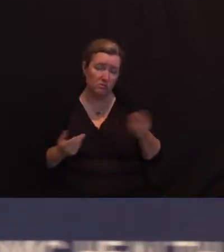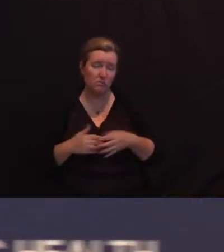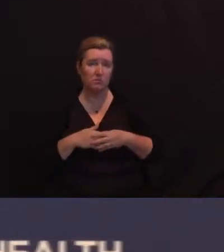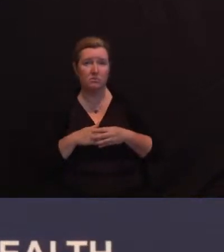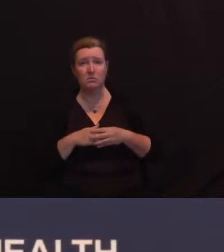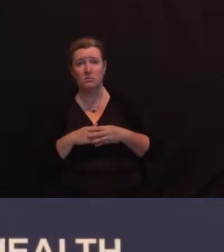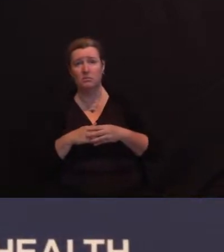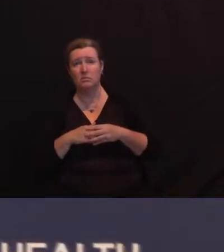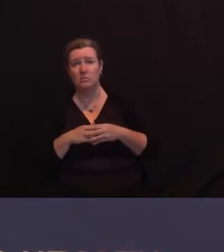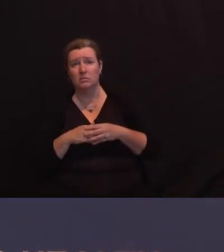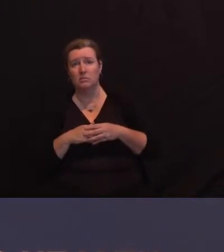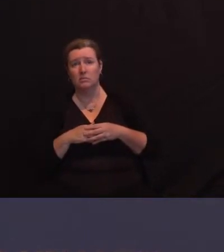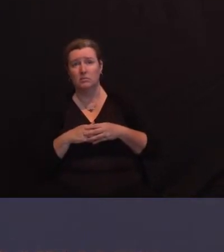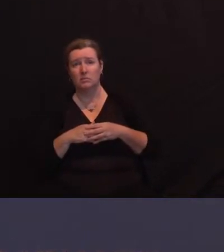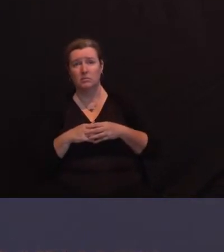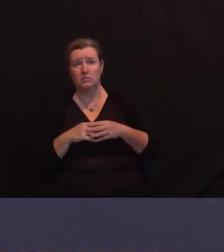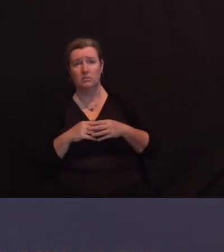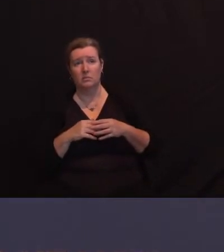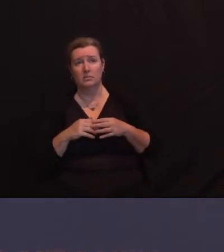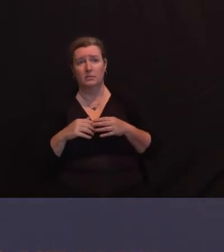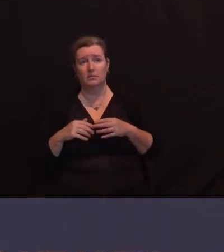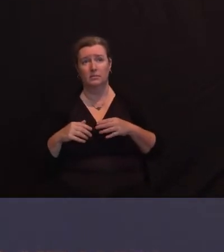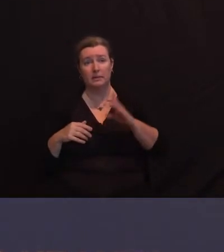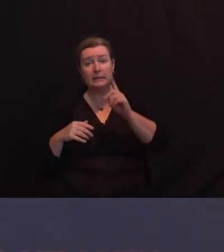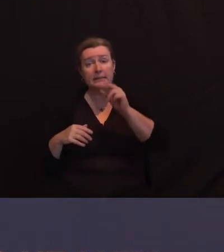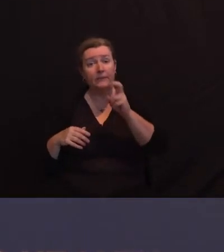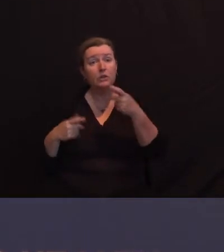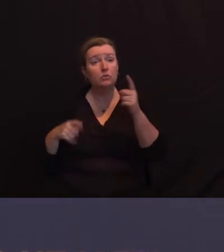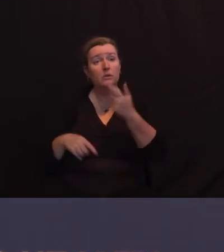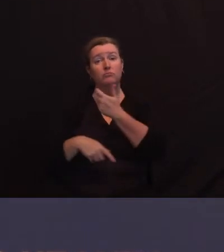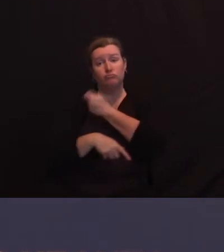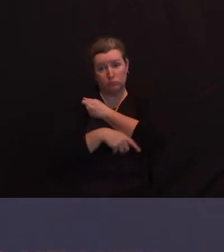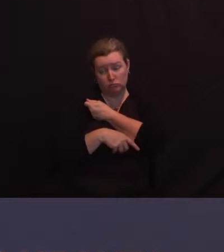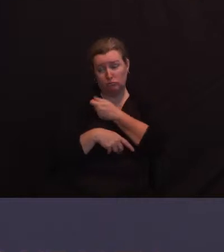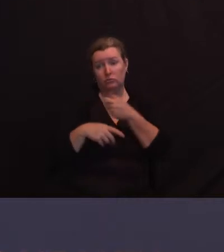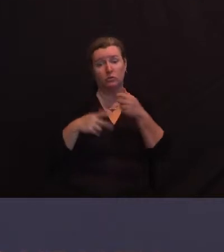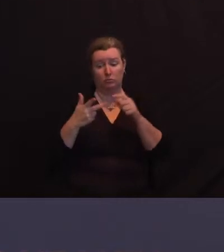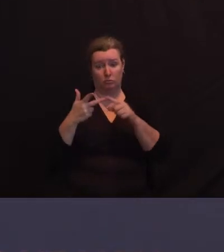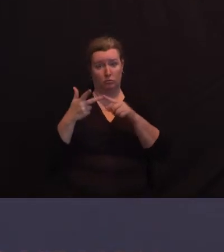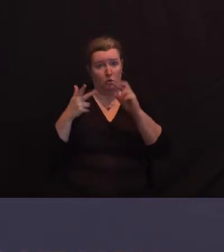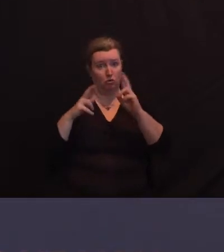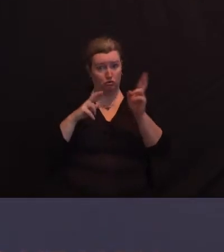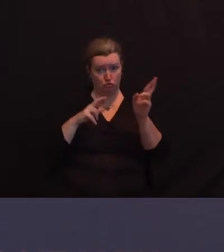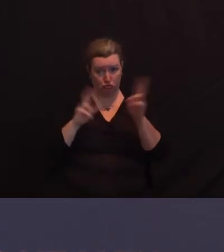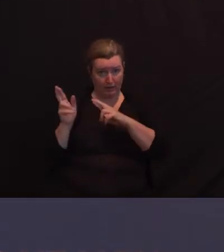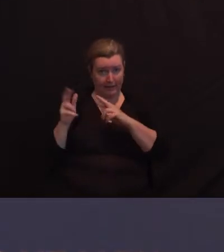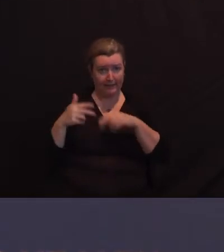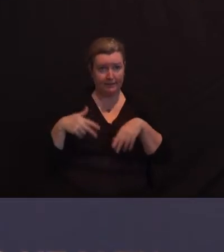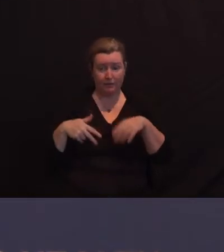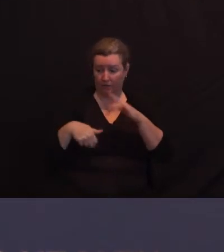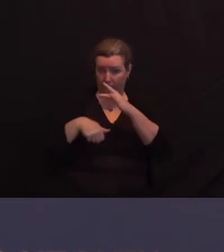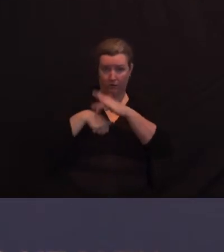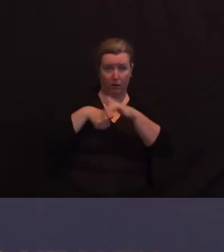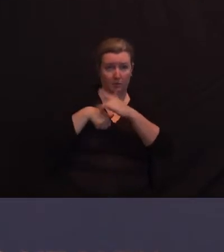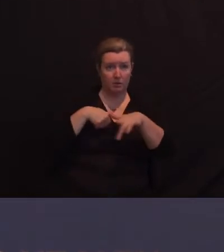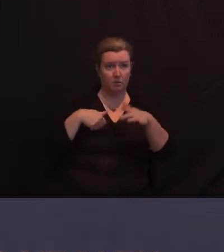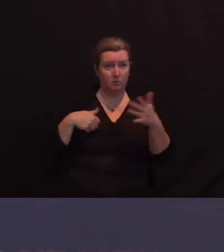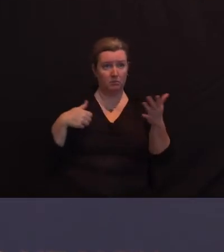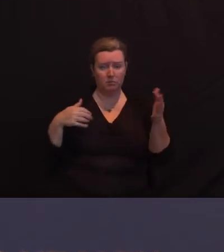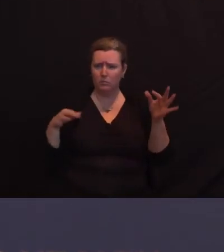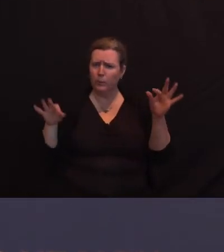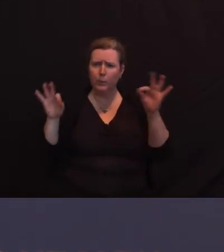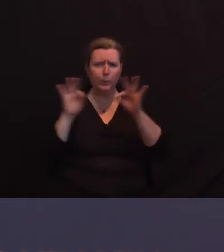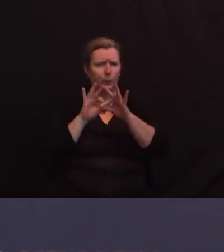two questions together, Dave. When the boosters are ready to go for prime time, the most important thing we could do to